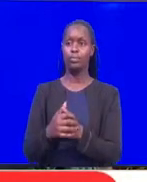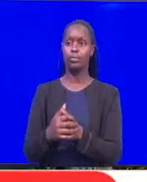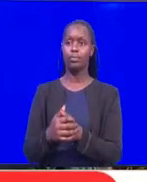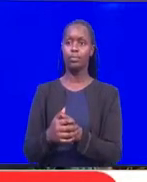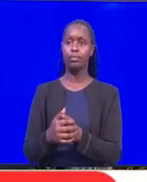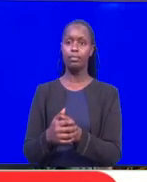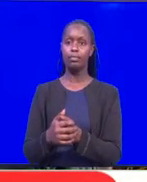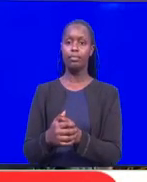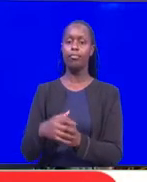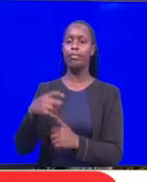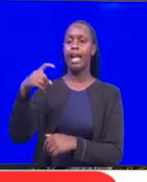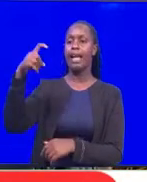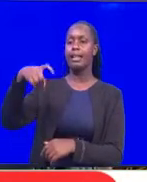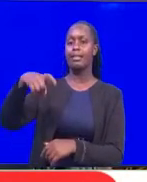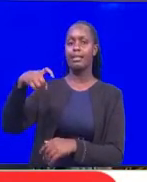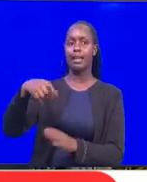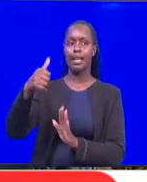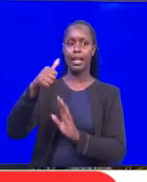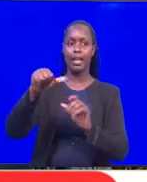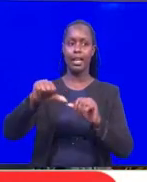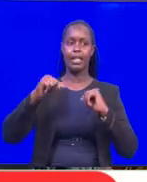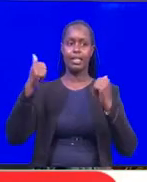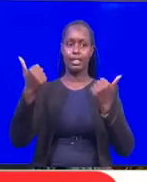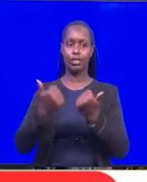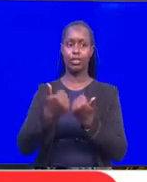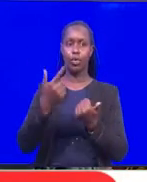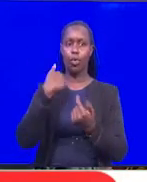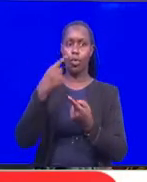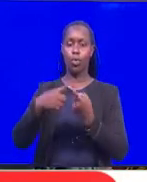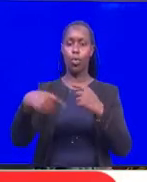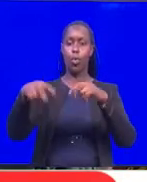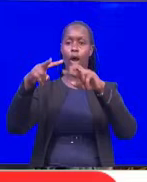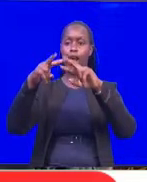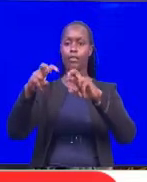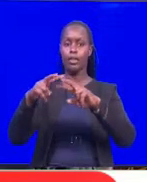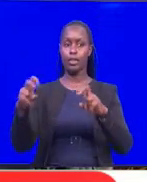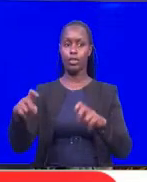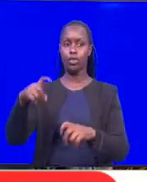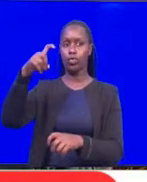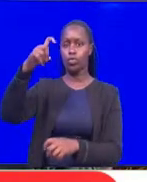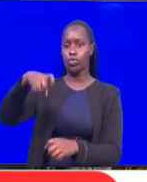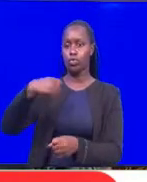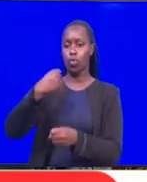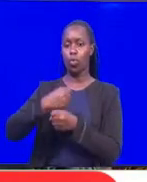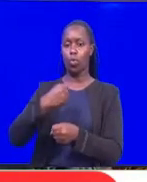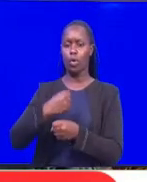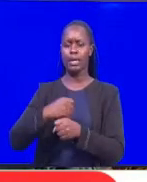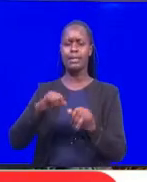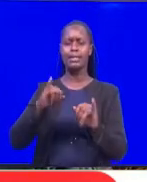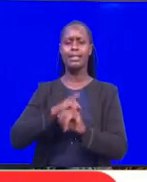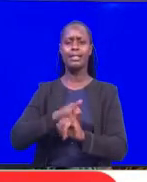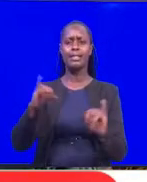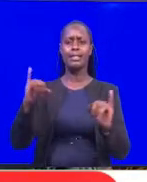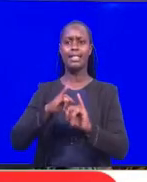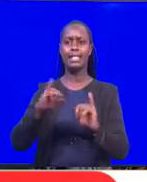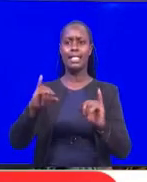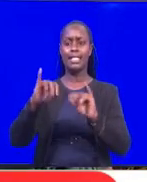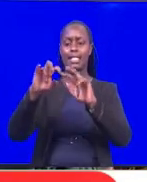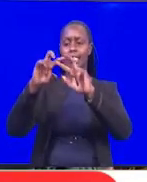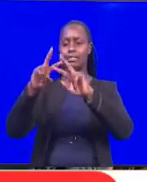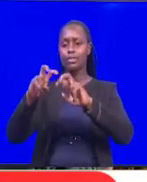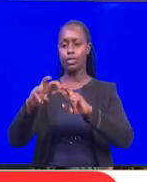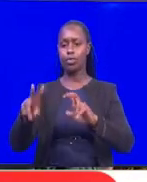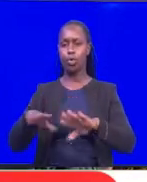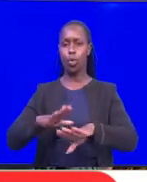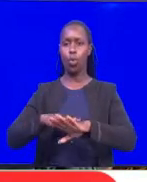the necessary agencies, the ones that are investigative in nature, should conduct a thorough investigation into all these